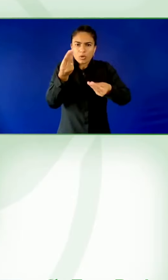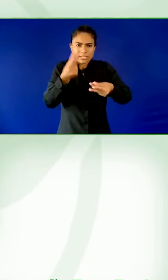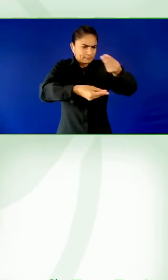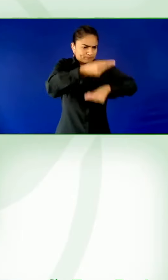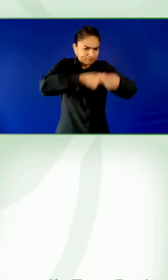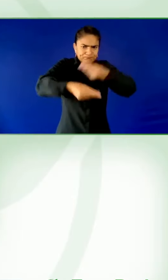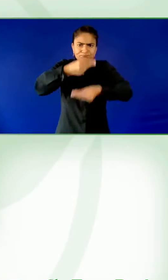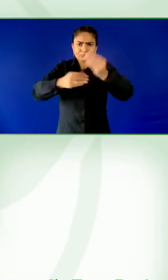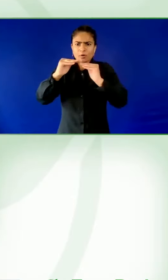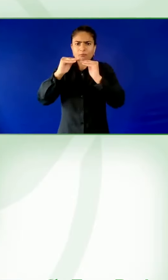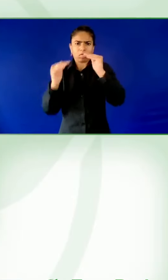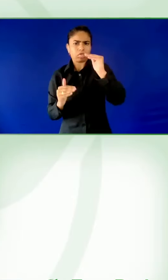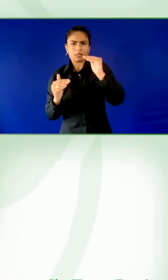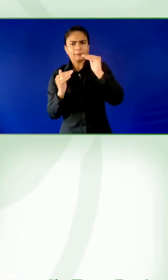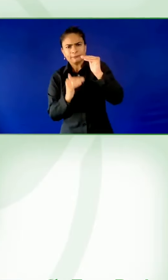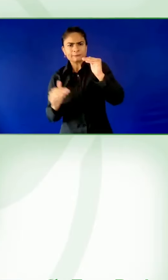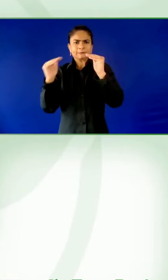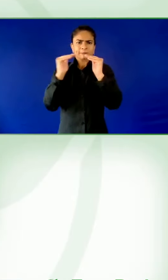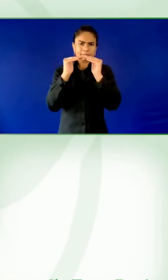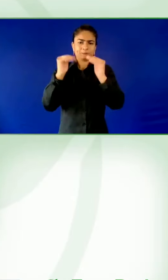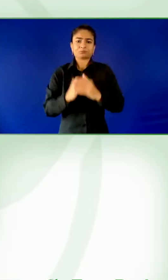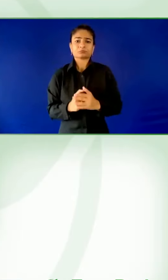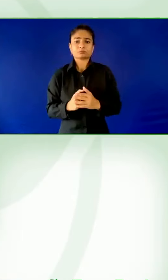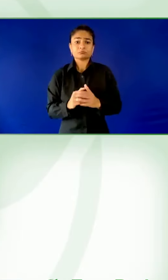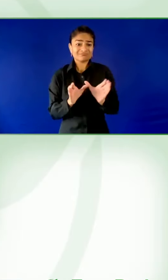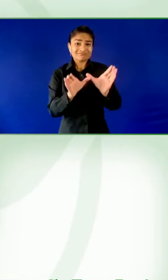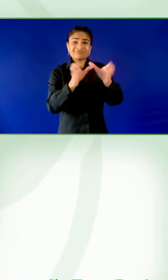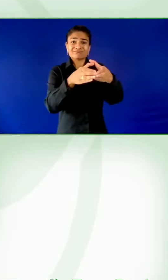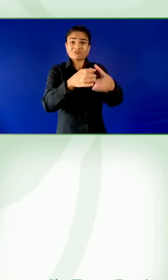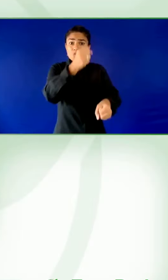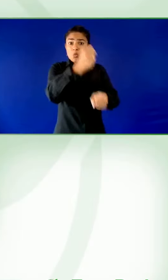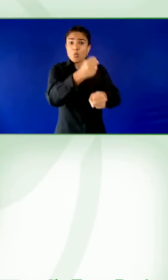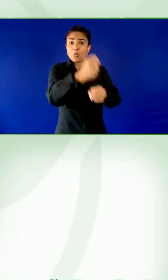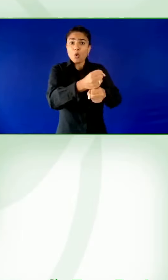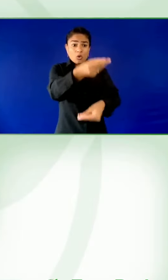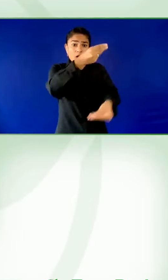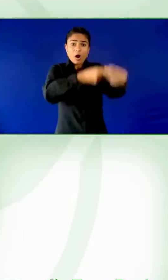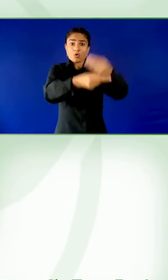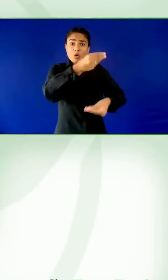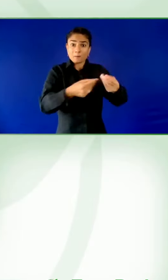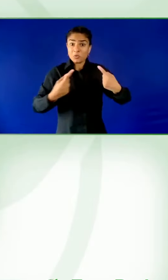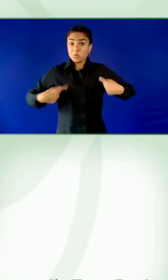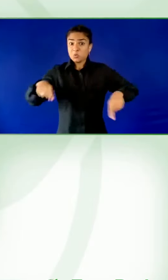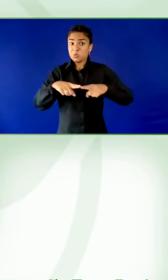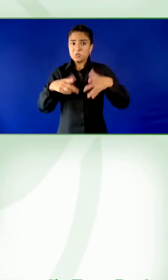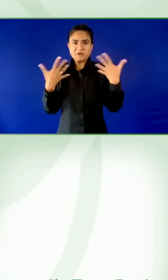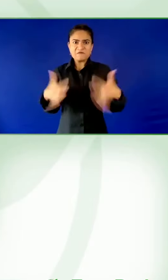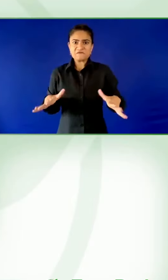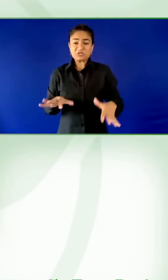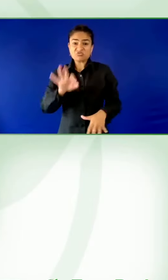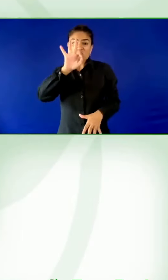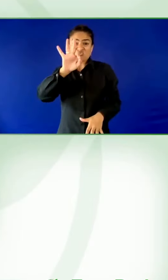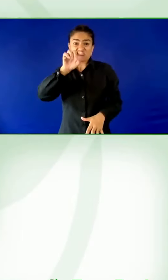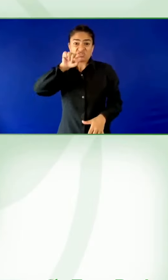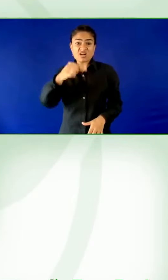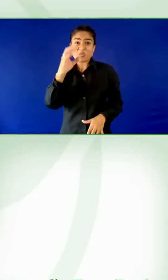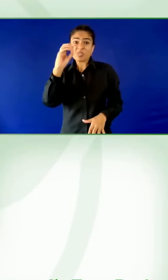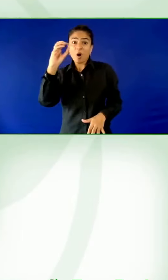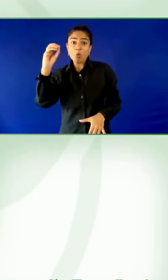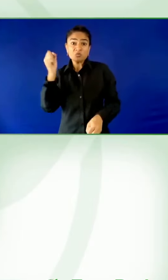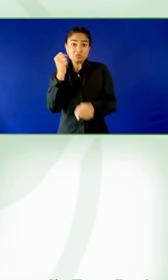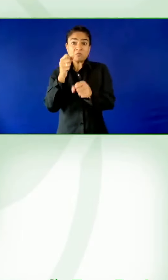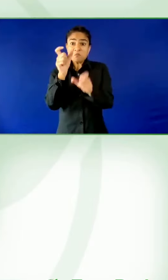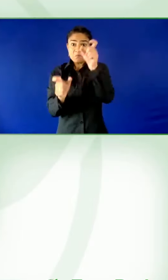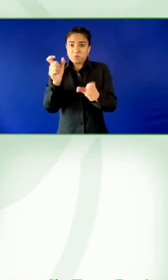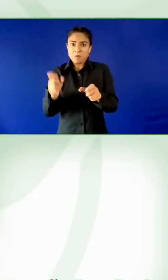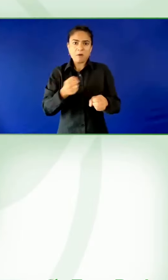We have also have our own rural livelihood team, which works